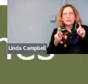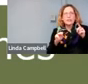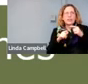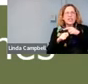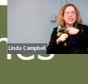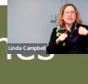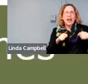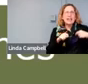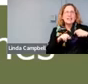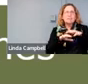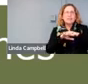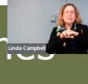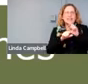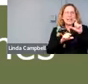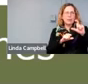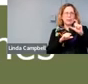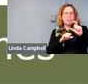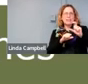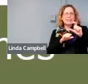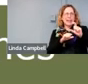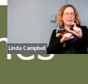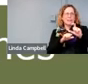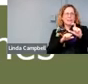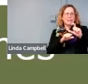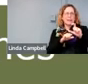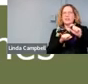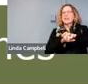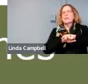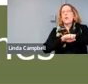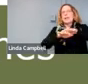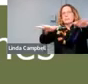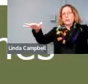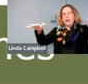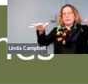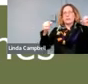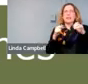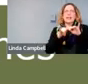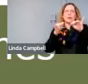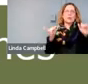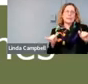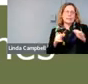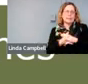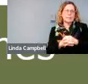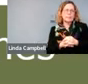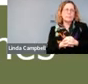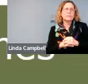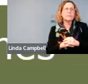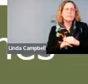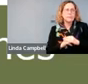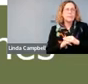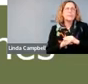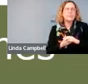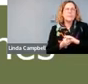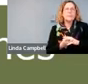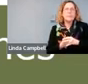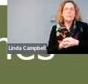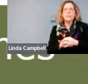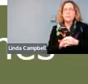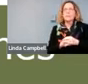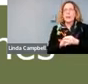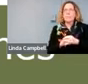lake. And then we have the Chinese mystery snail, which is a very large snail that is quite widespread